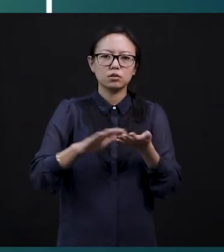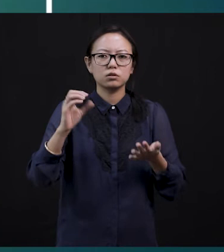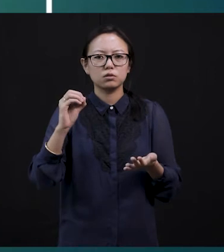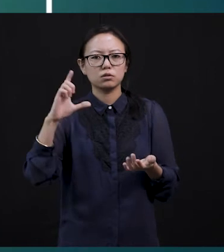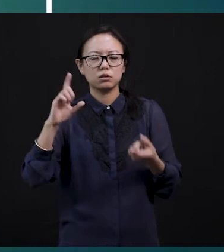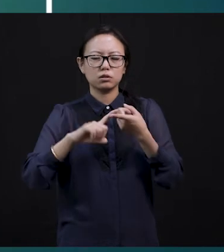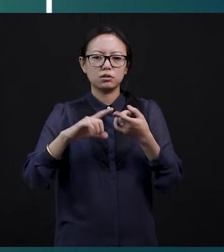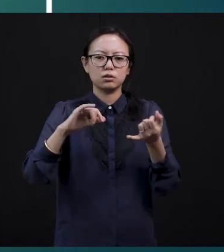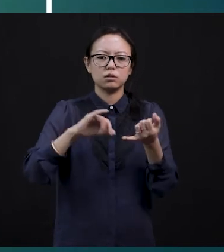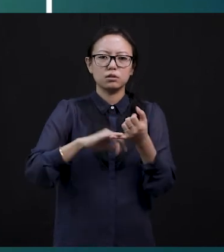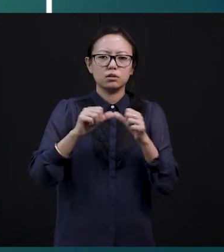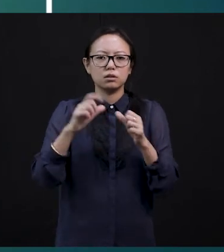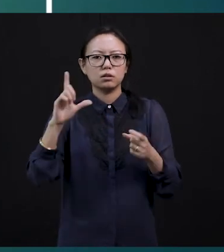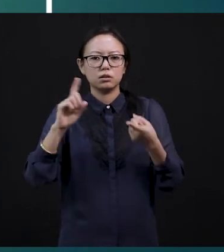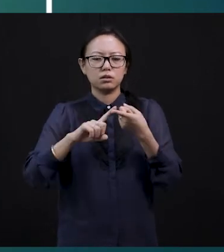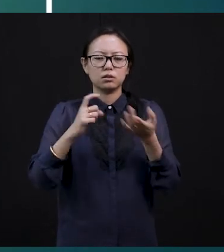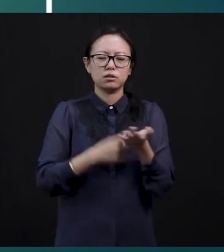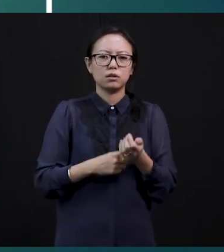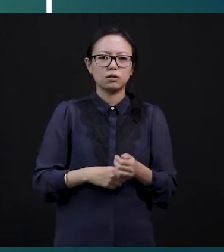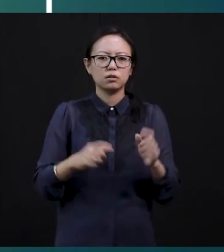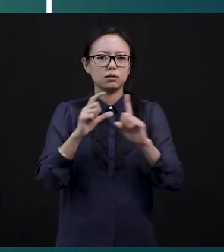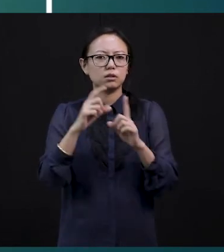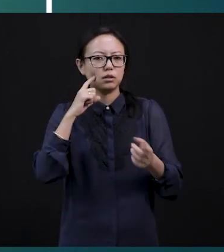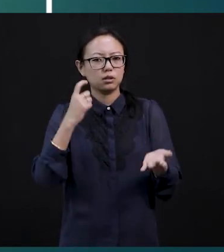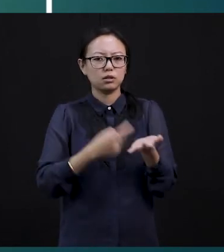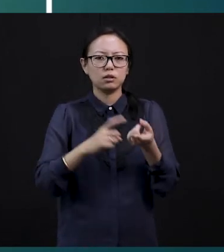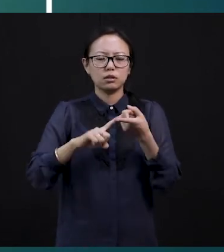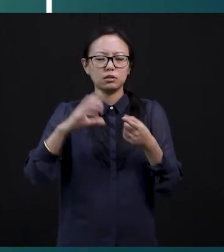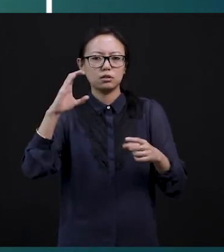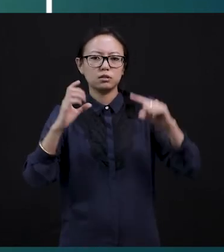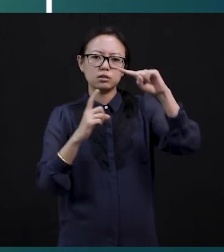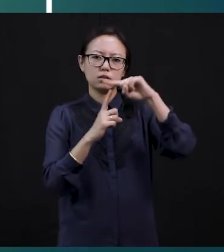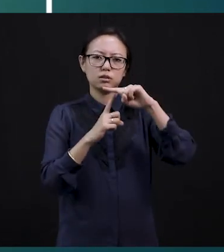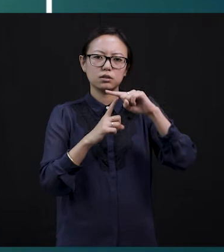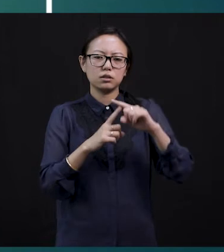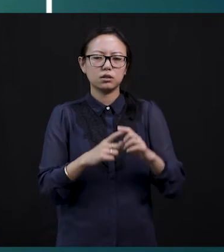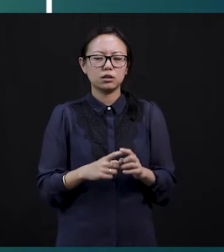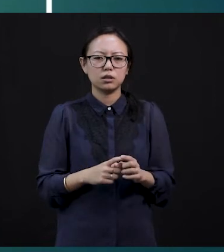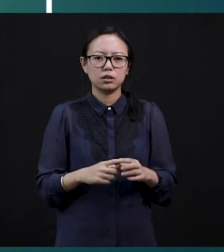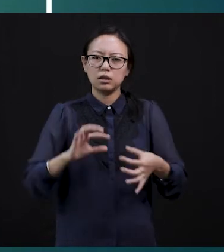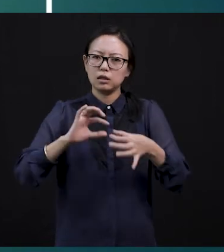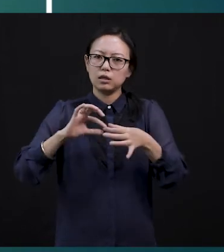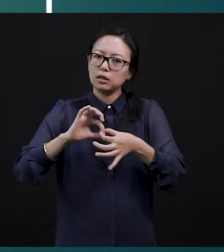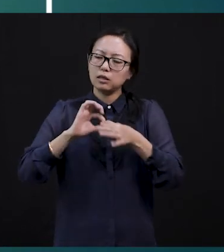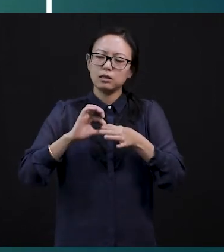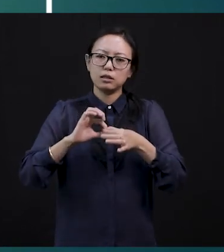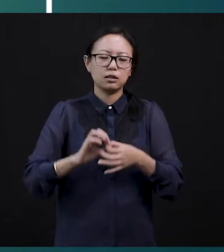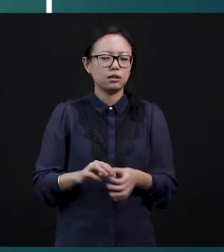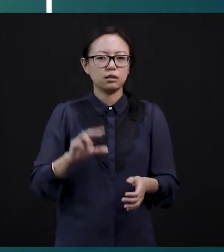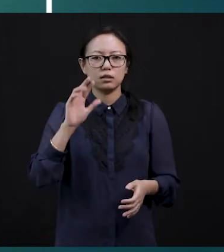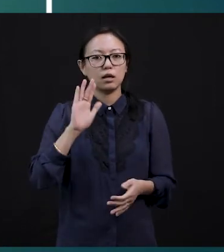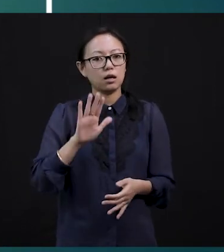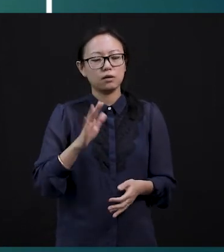in a direct relationship with buyers, with us. It's the retailer who is in direct relationship with us. They have